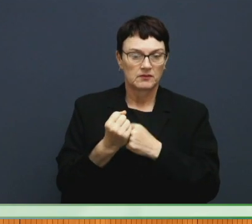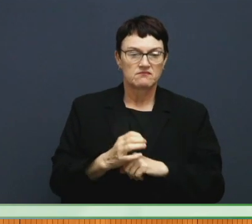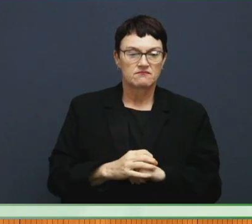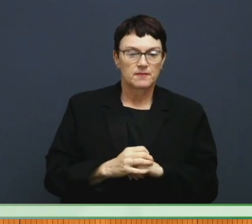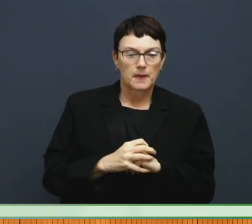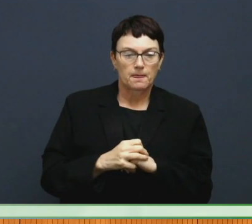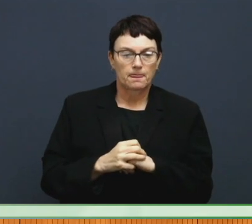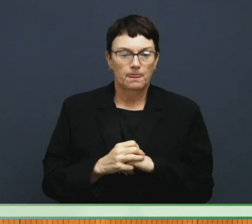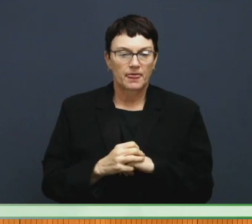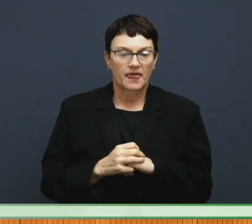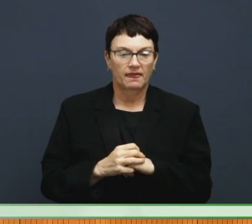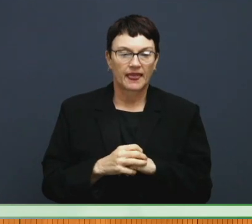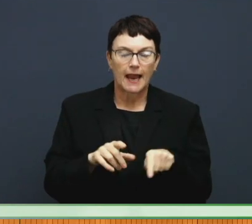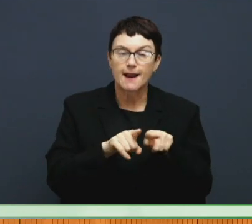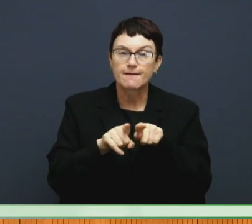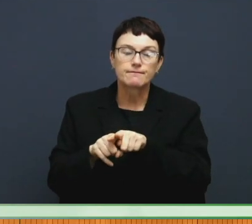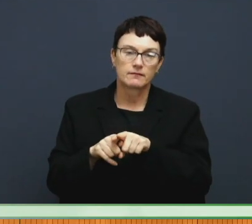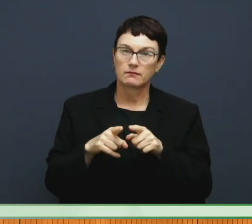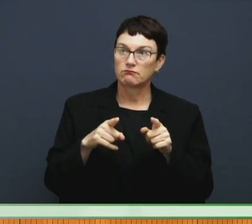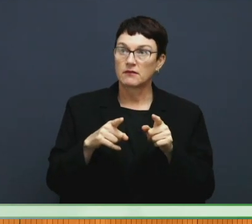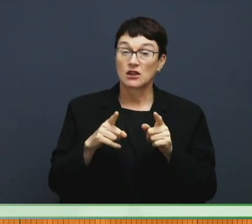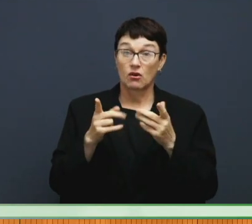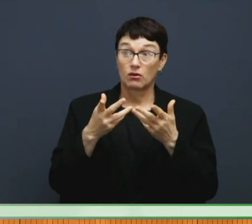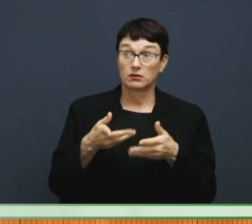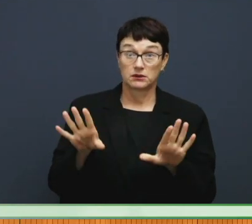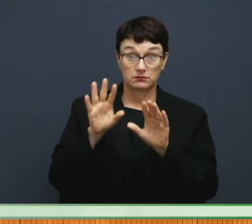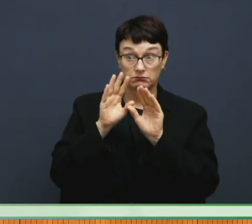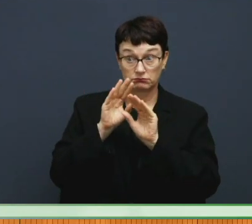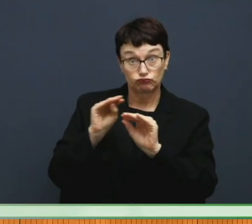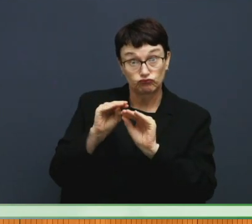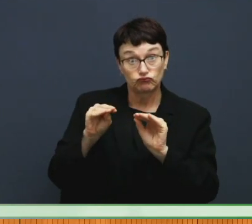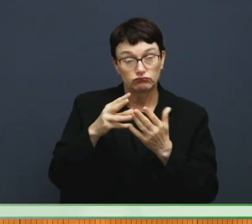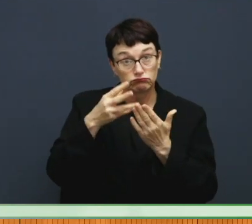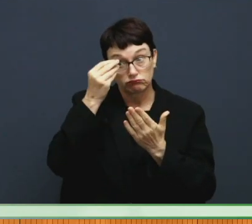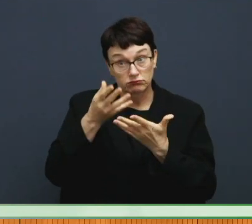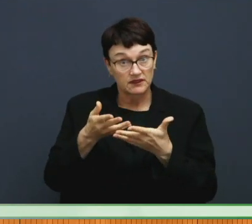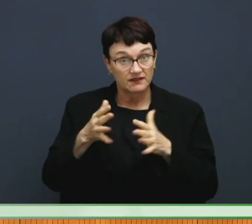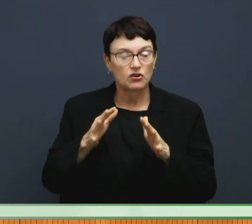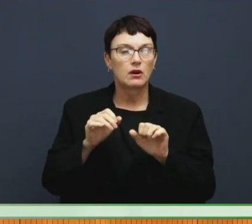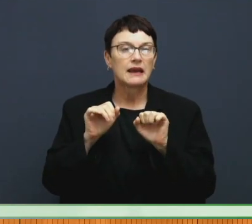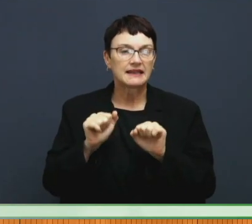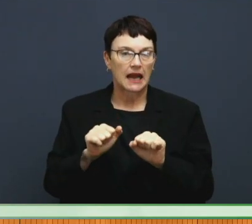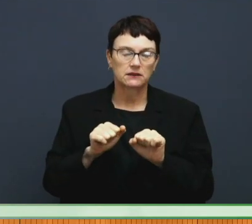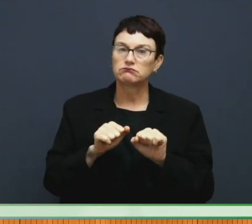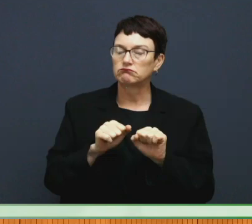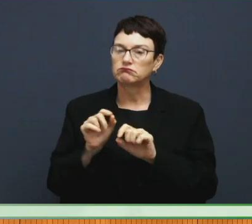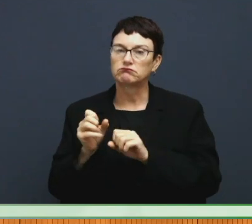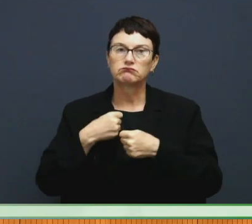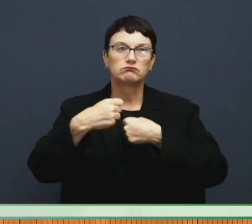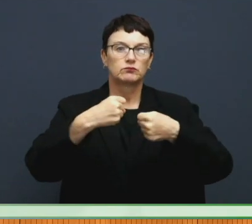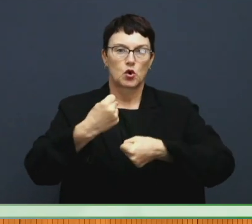and employment opportunities and participate in talent cultivation. Multiple